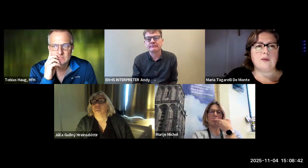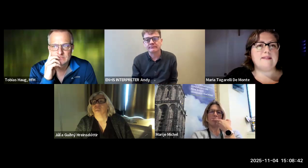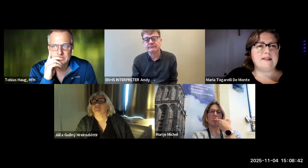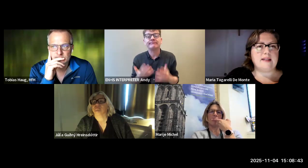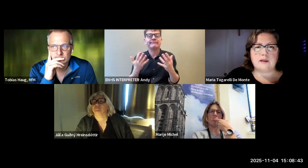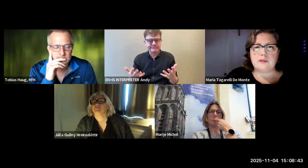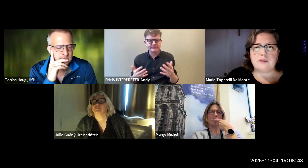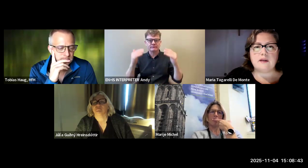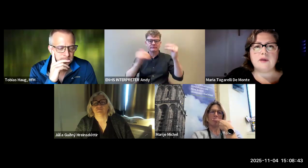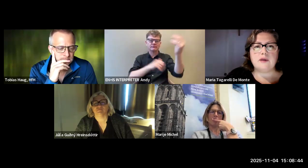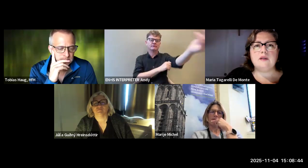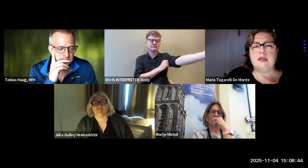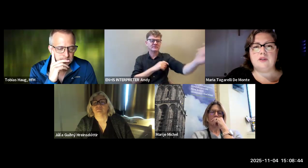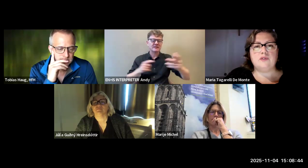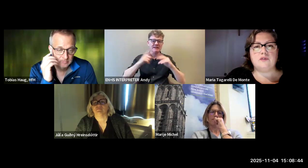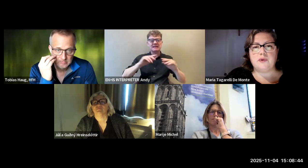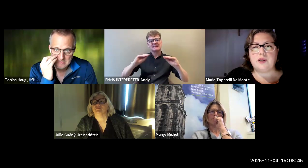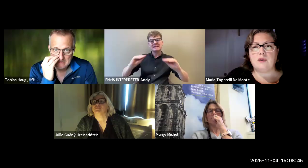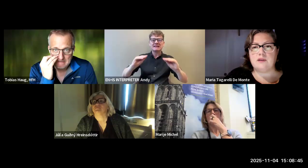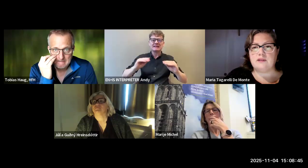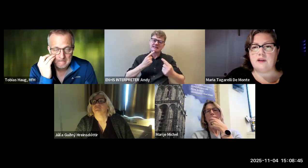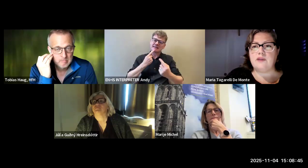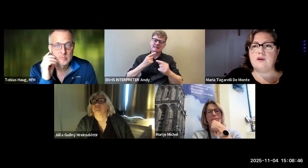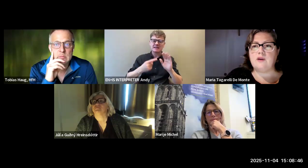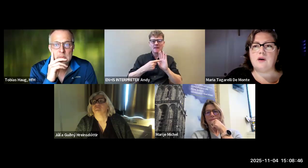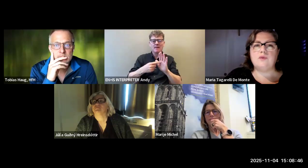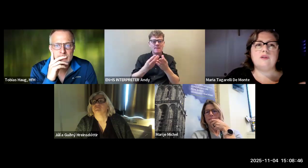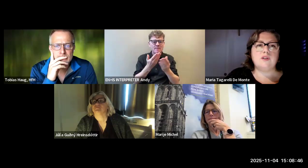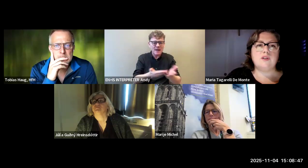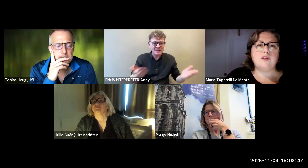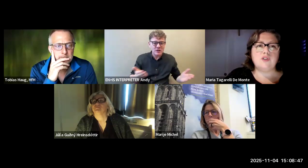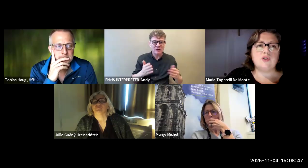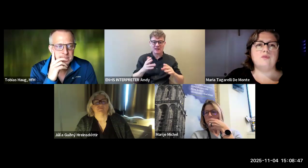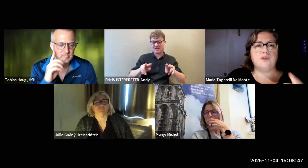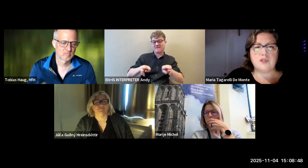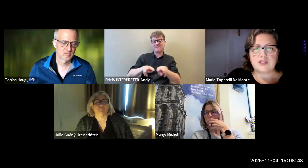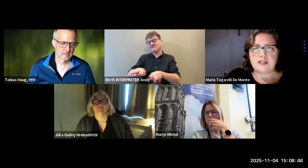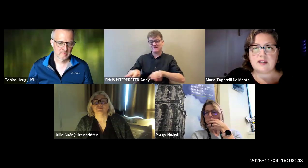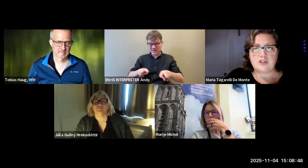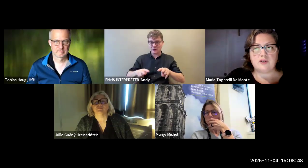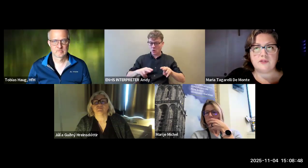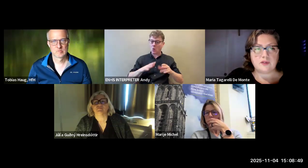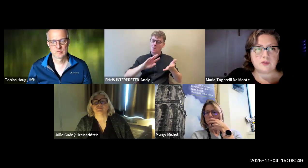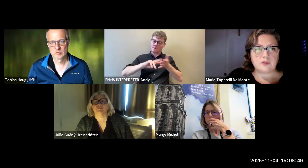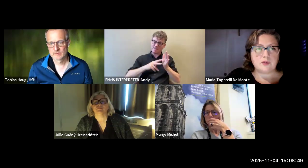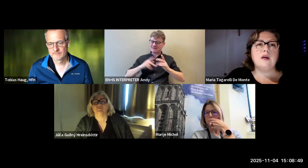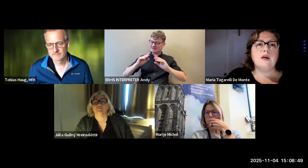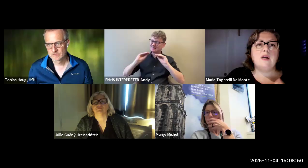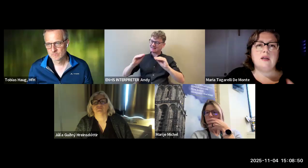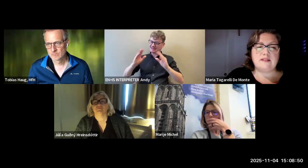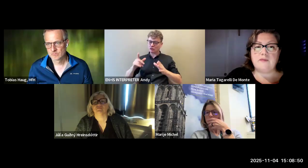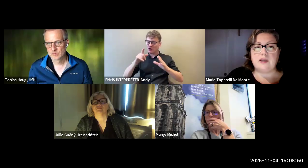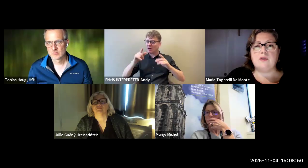Right, so as didactic material, the use of pre-recorded sign video allow a teacher to focus the attention of the